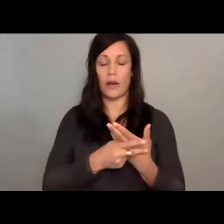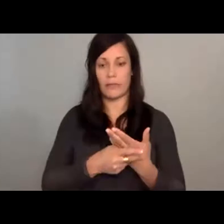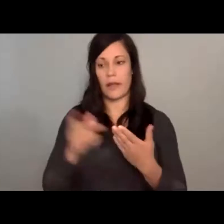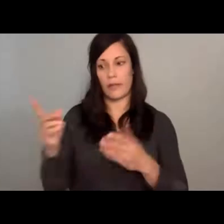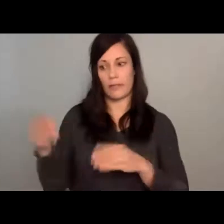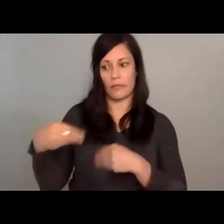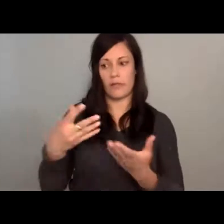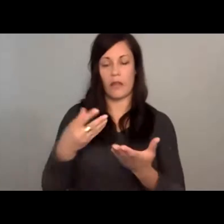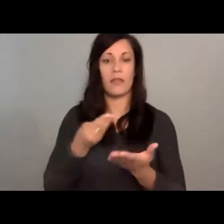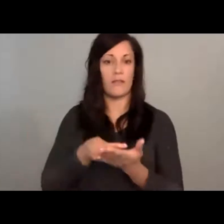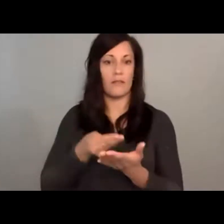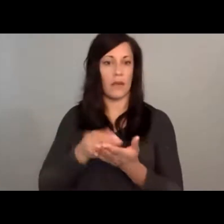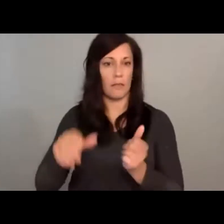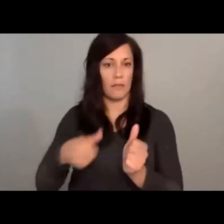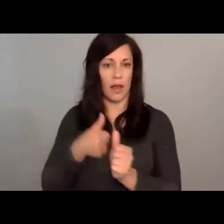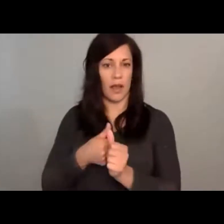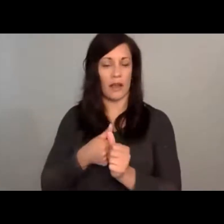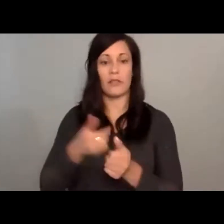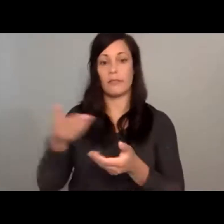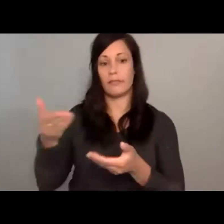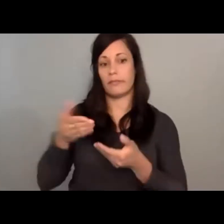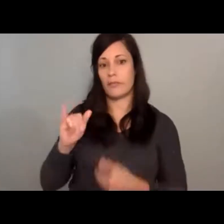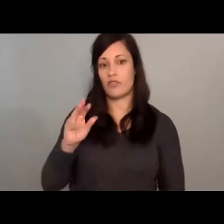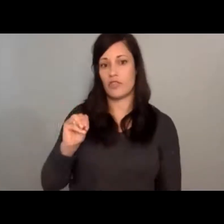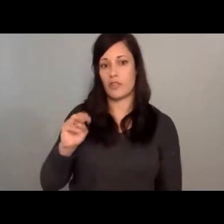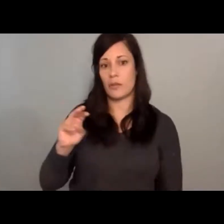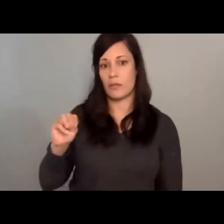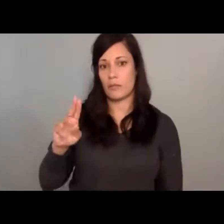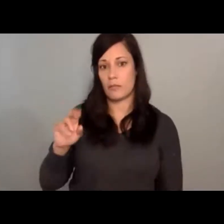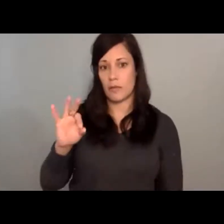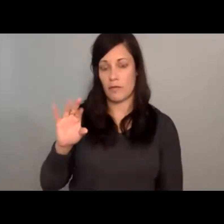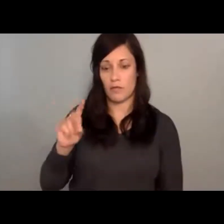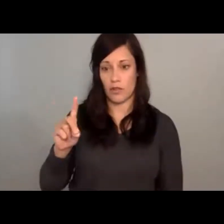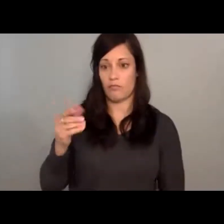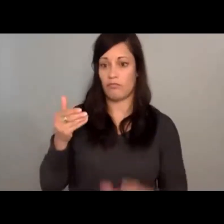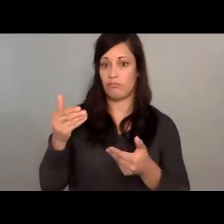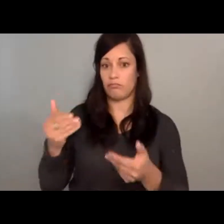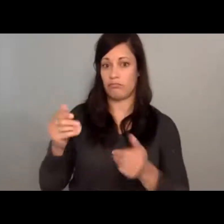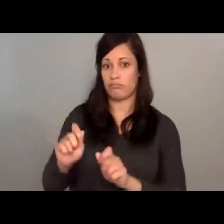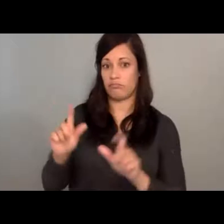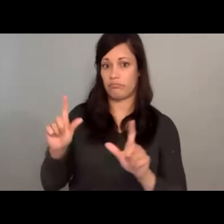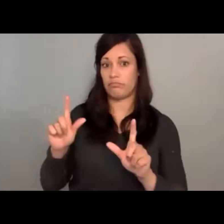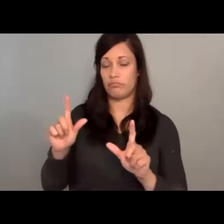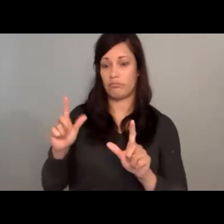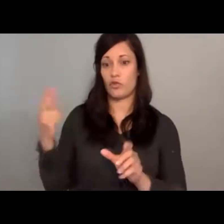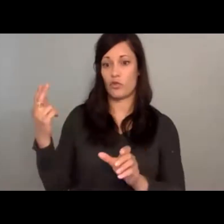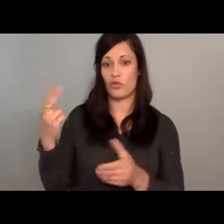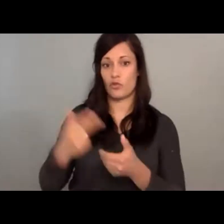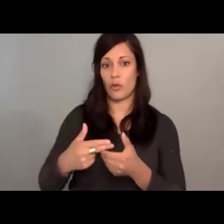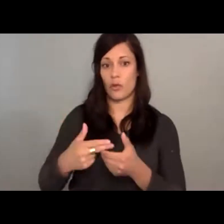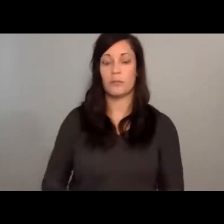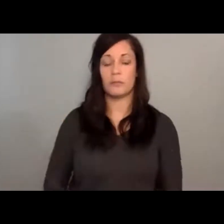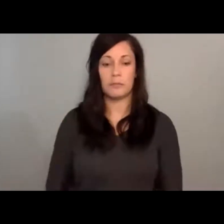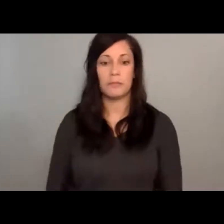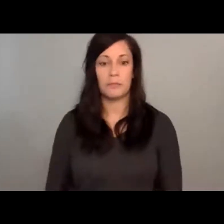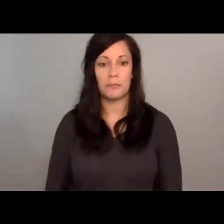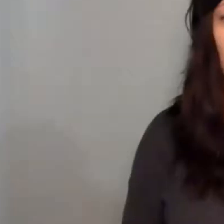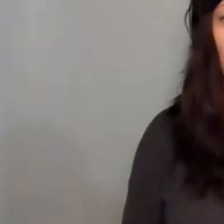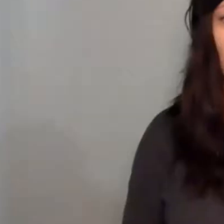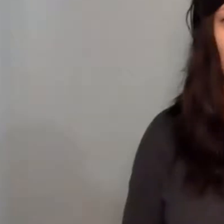funding behind it. I invite Jim Mumford to unmute and open up your camera and join me on the screen.